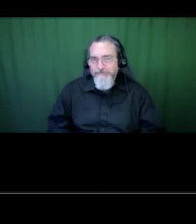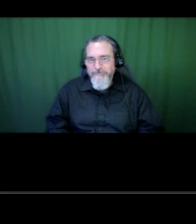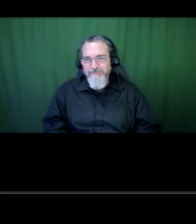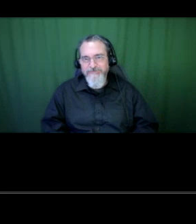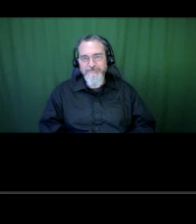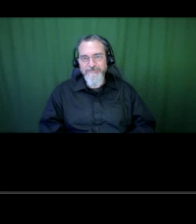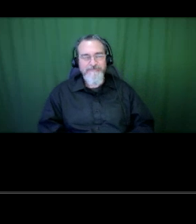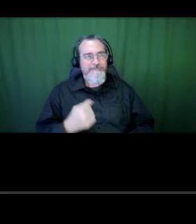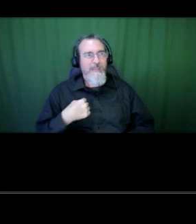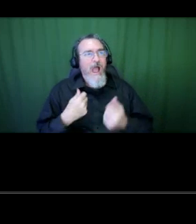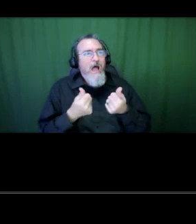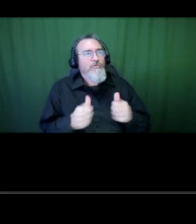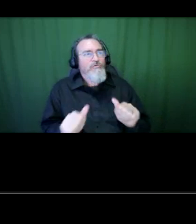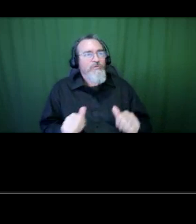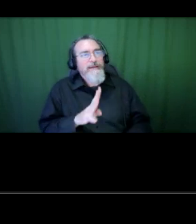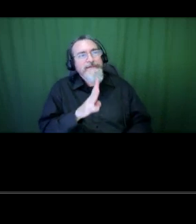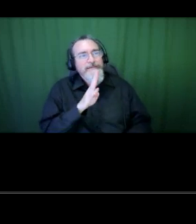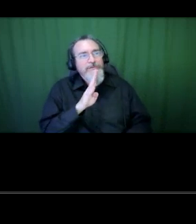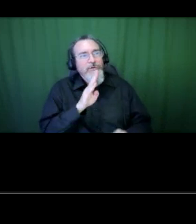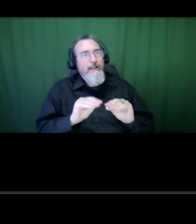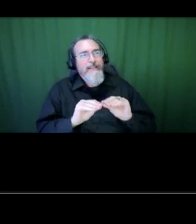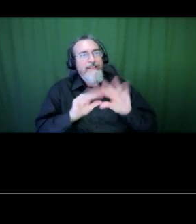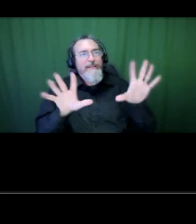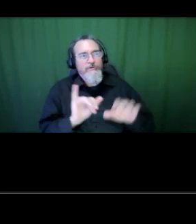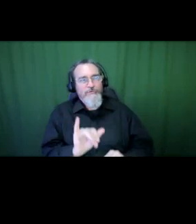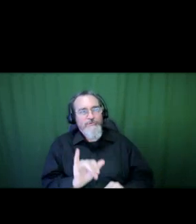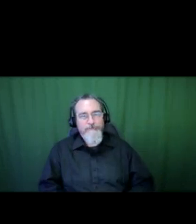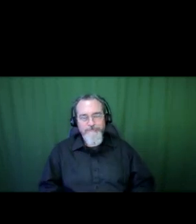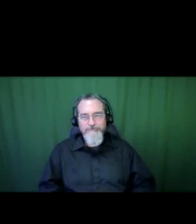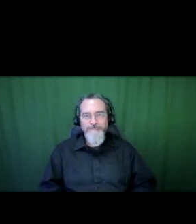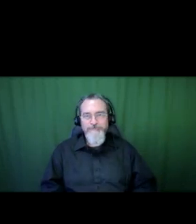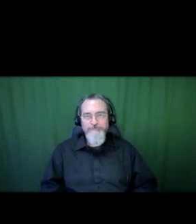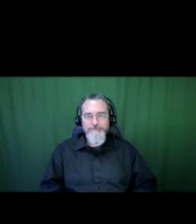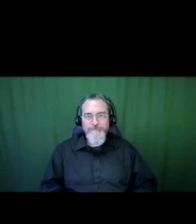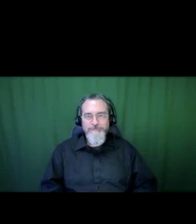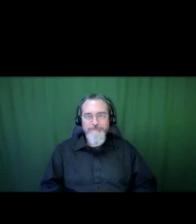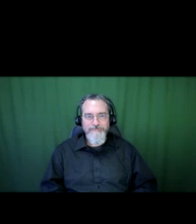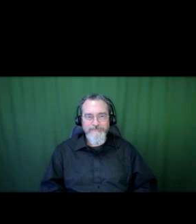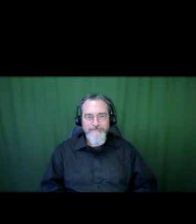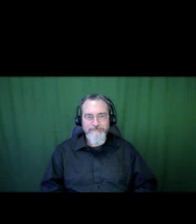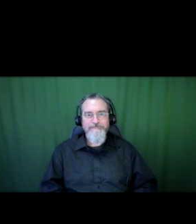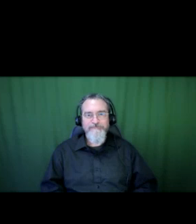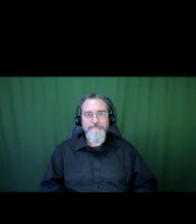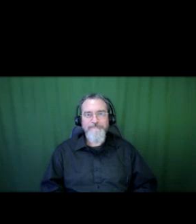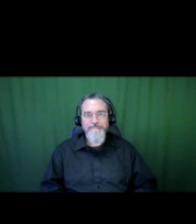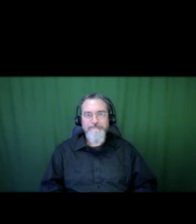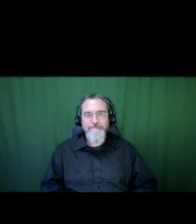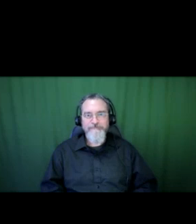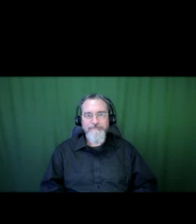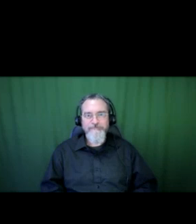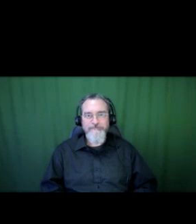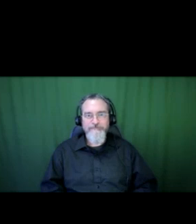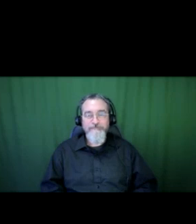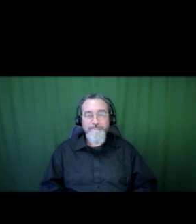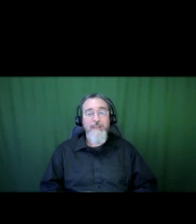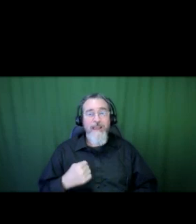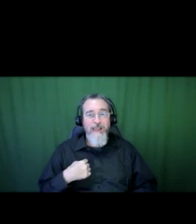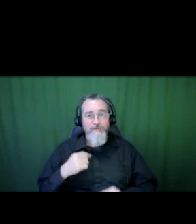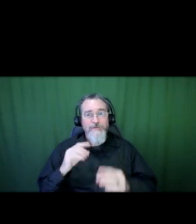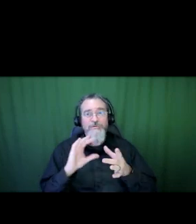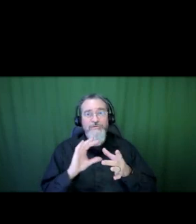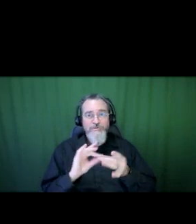my voice as well. Okay. I don't know if we need to go back or not, but I was talking a little bit about